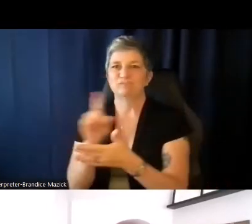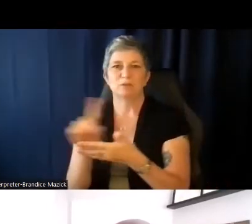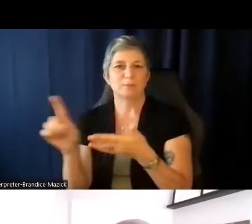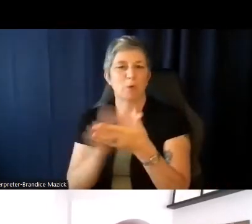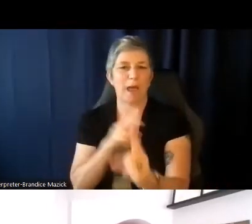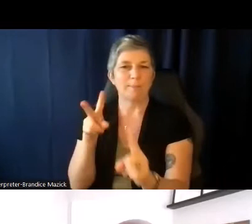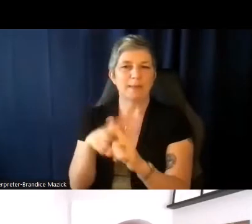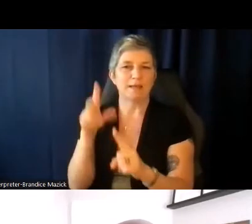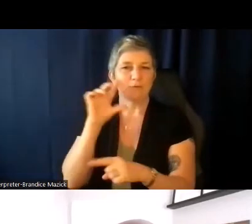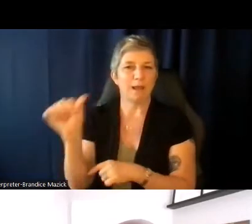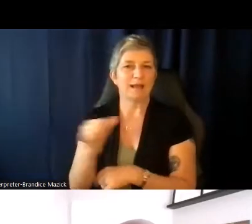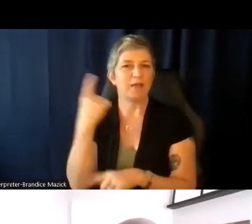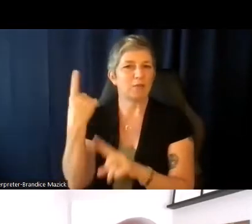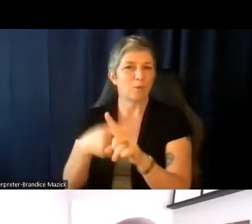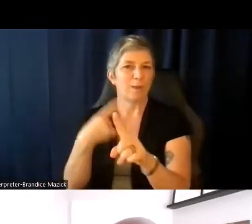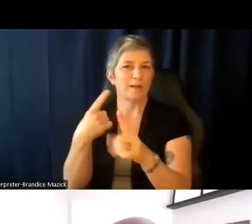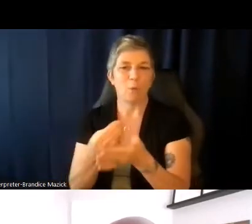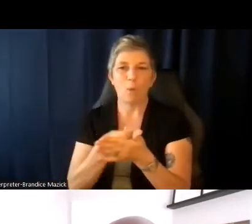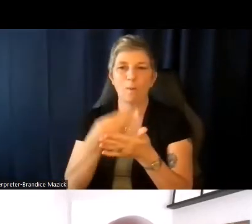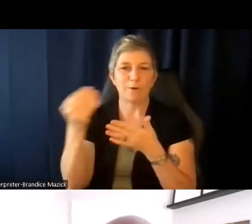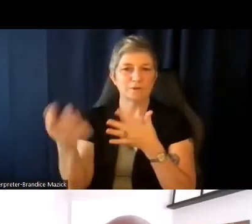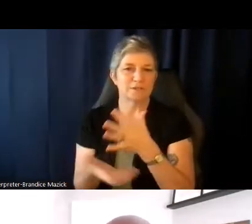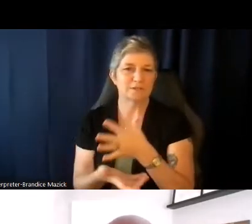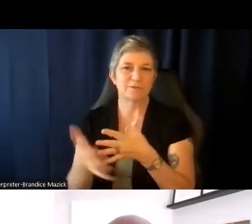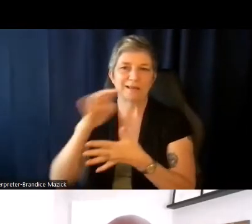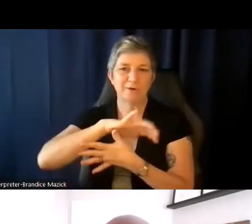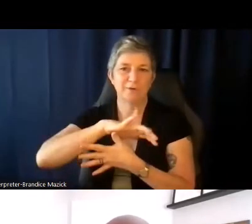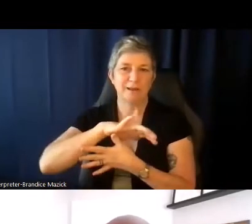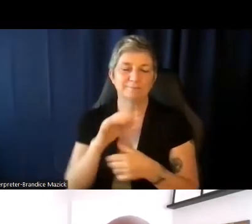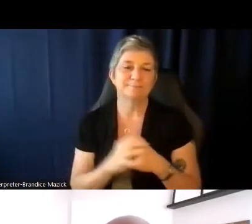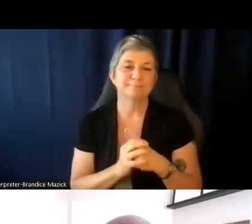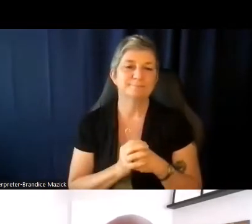any other rental or purchase criteria.